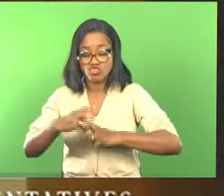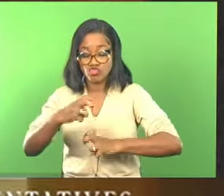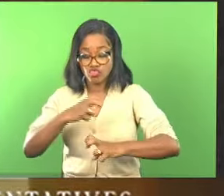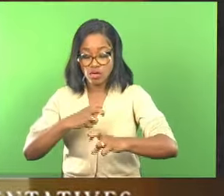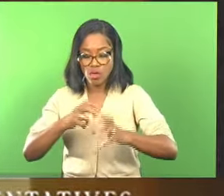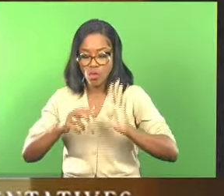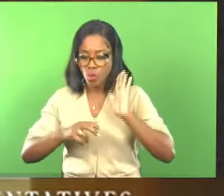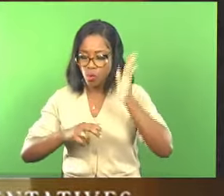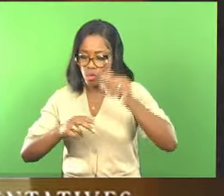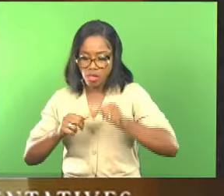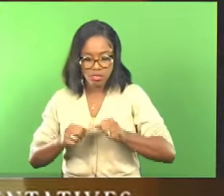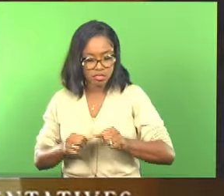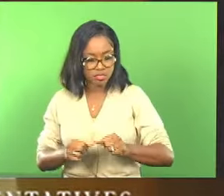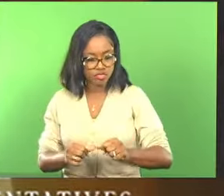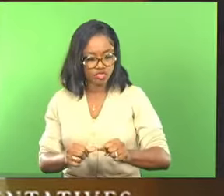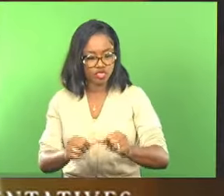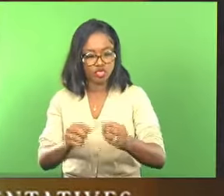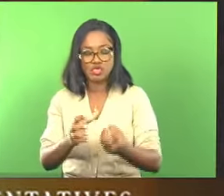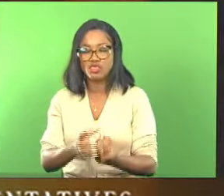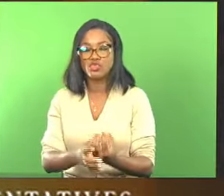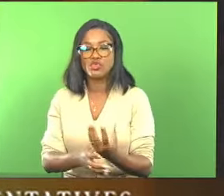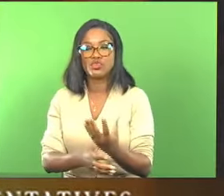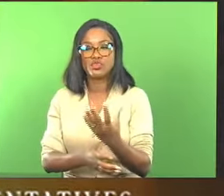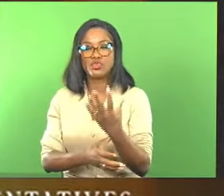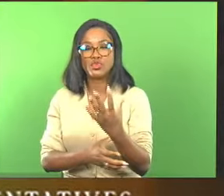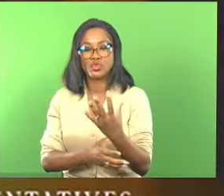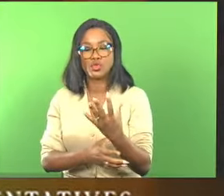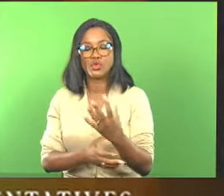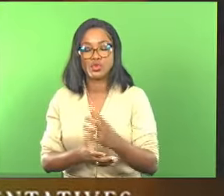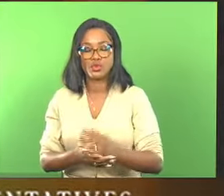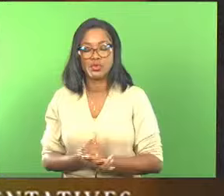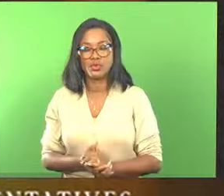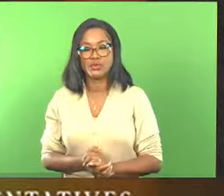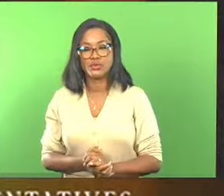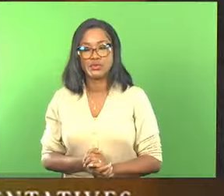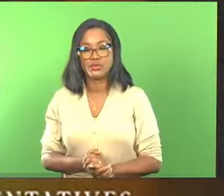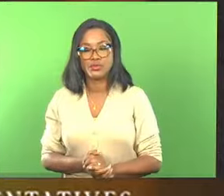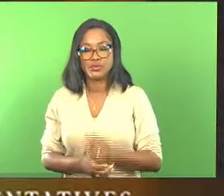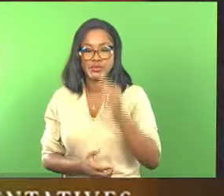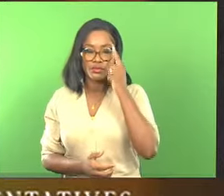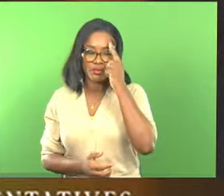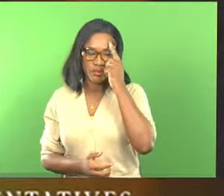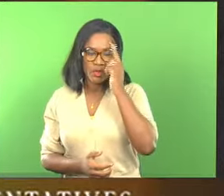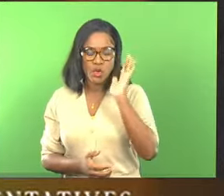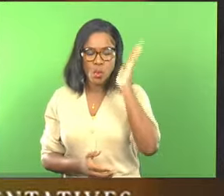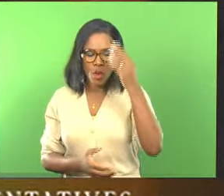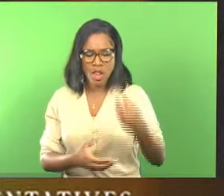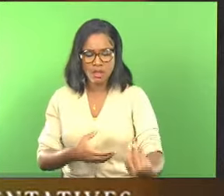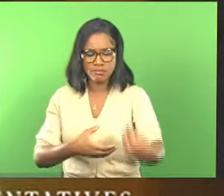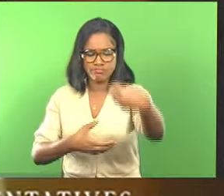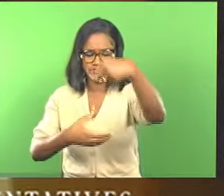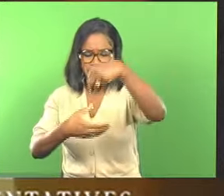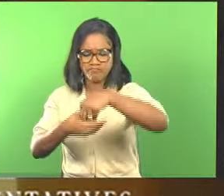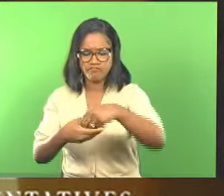grow. We will encourage our businesses to invest more in this